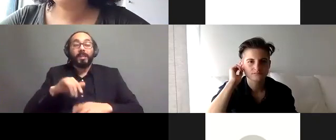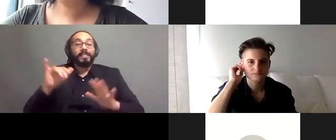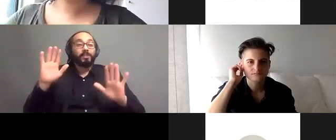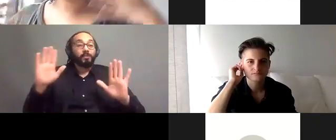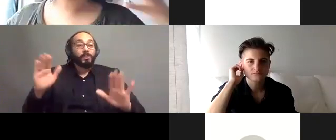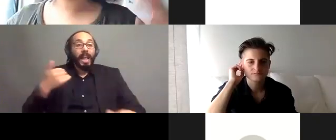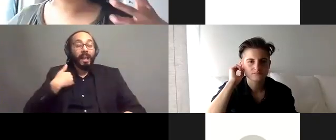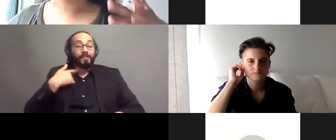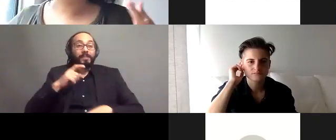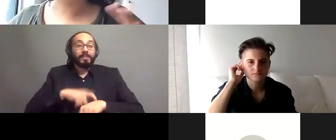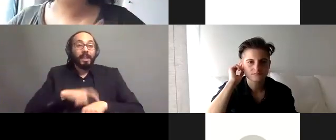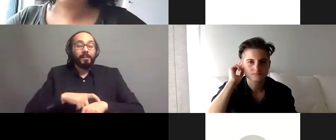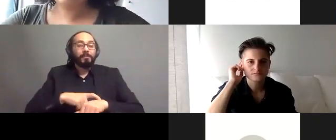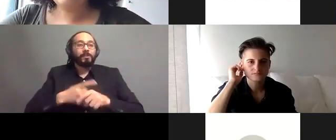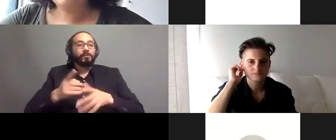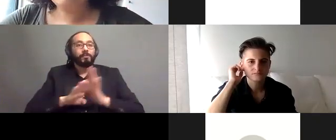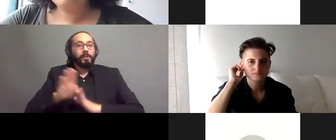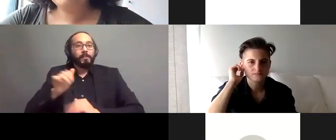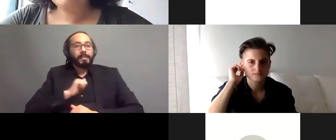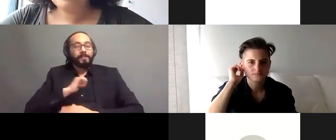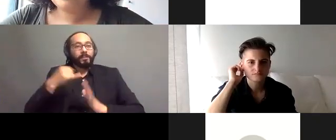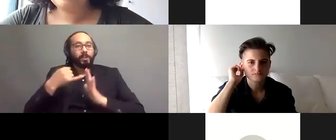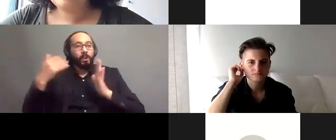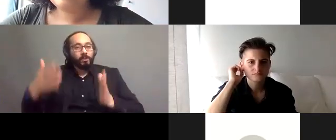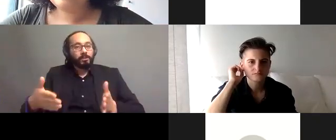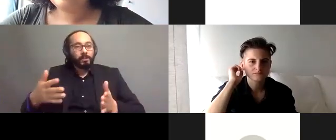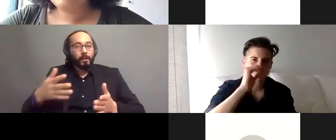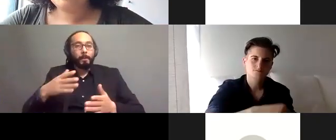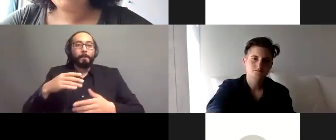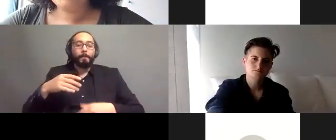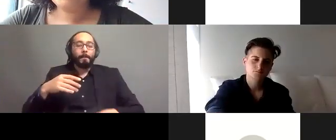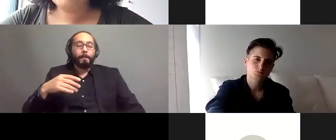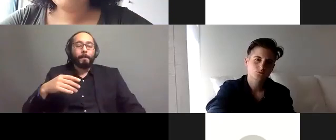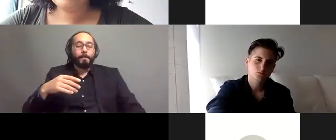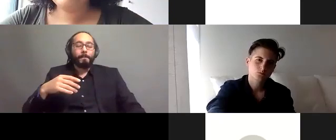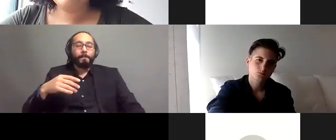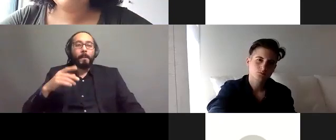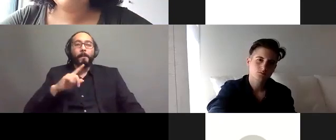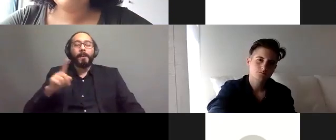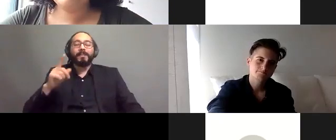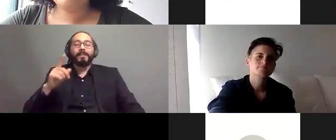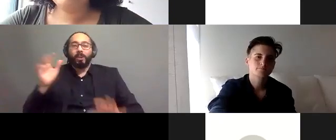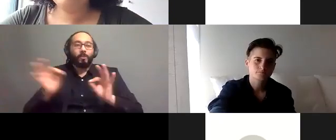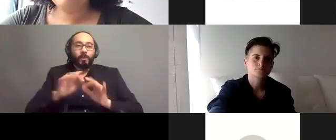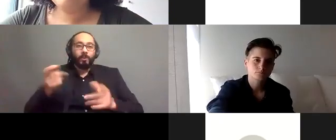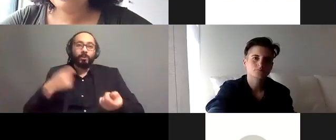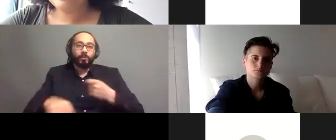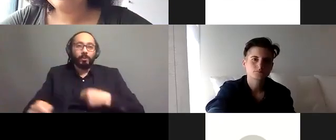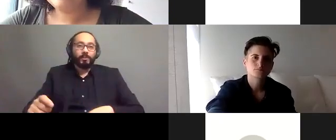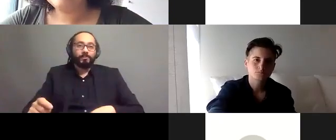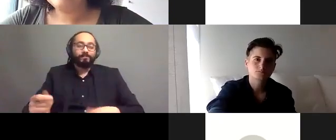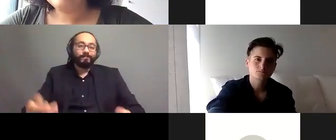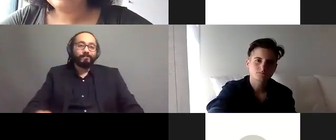know, build up myself as an artist, I think it's not worth the trade. Okay.